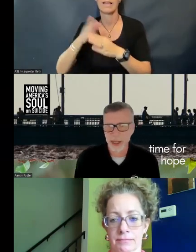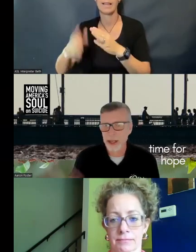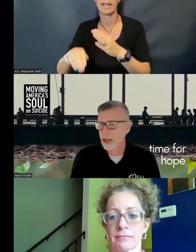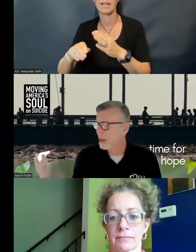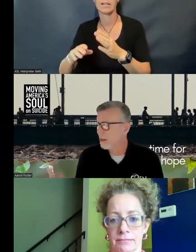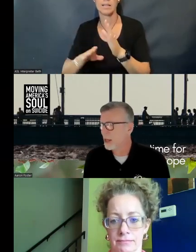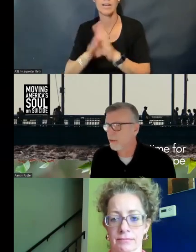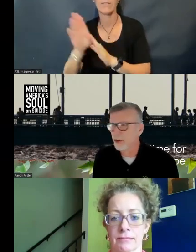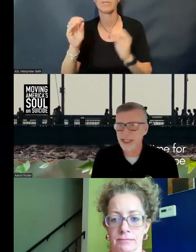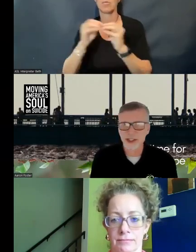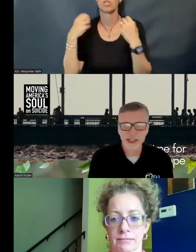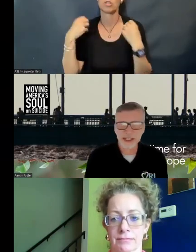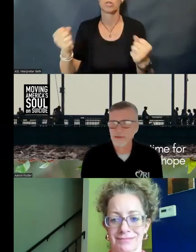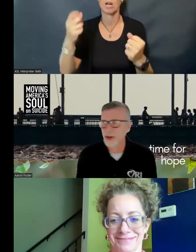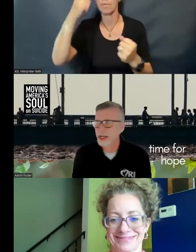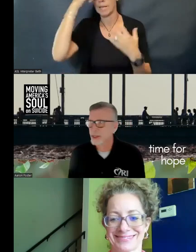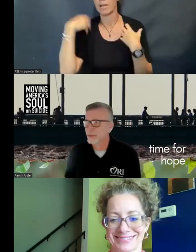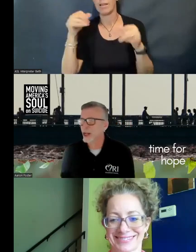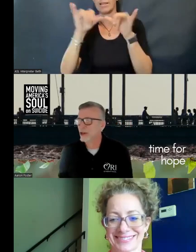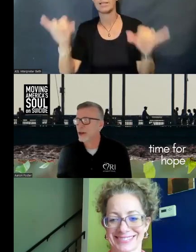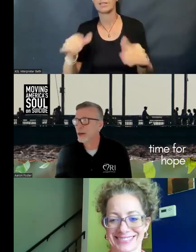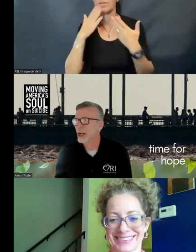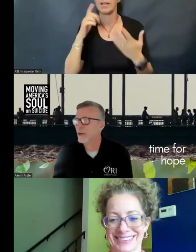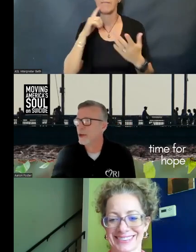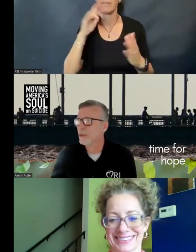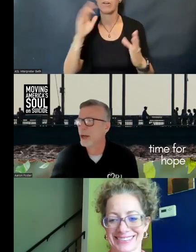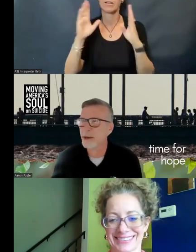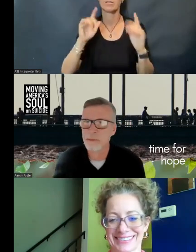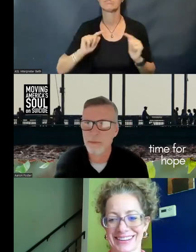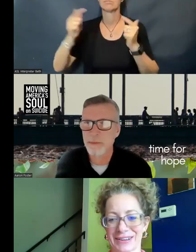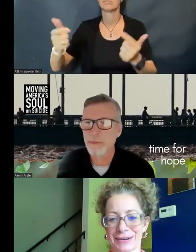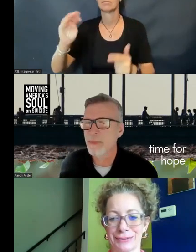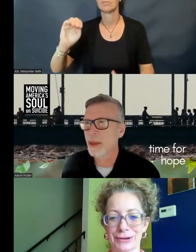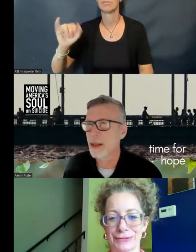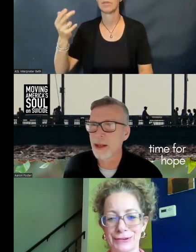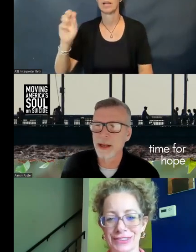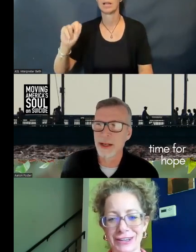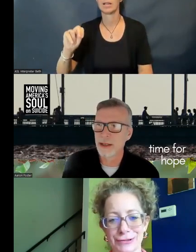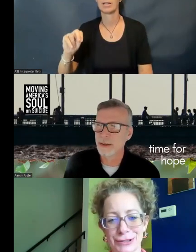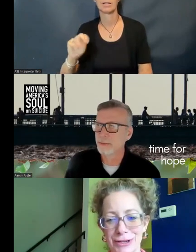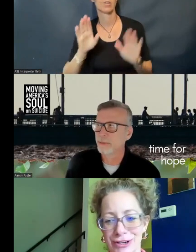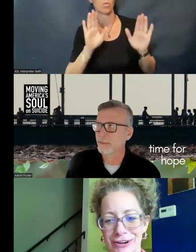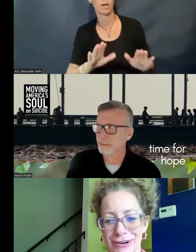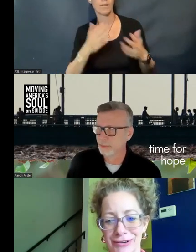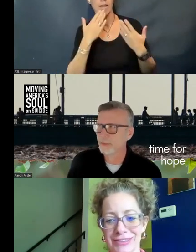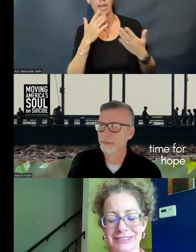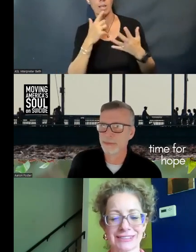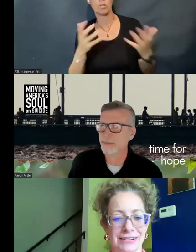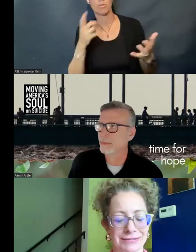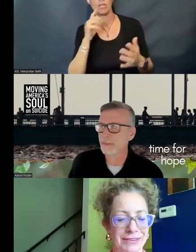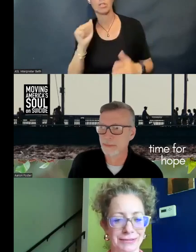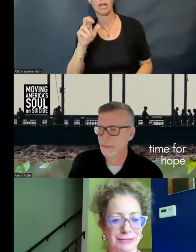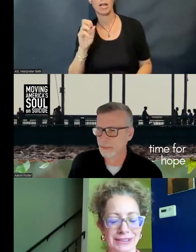system. Thank you for your attention to this and for letting me speak. I'll turn it back over to you, Megan. Wonderful. Thank you so much, Eero.